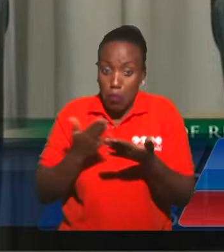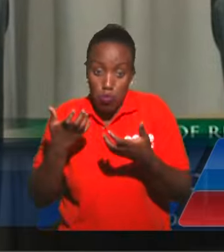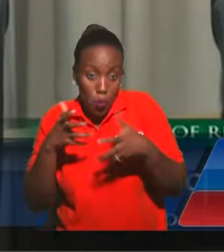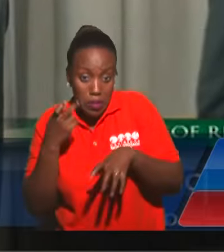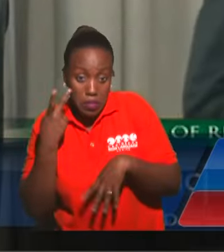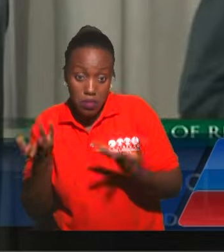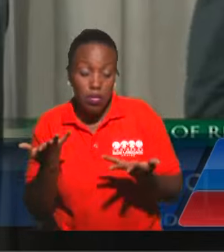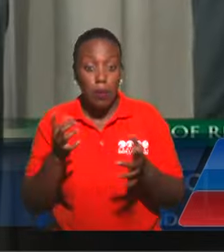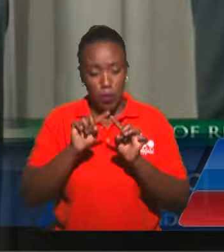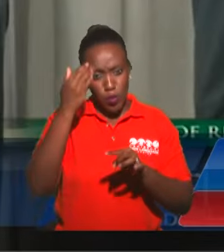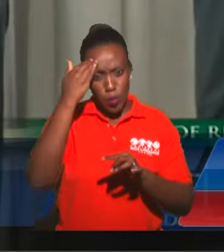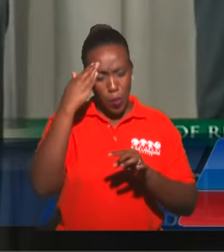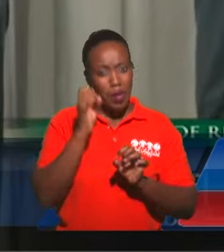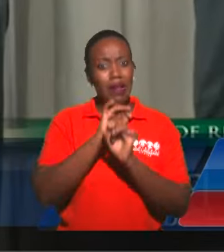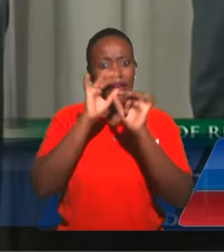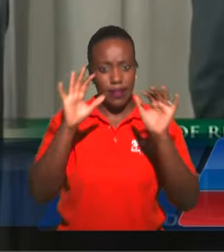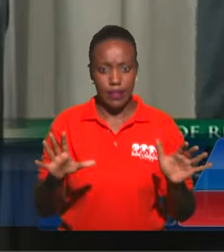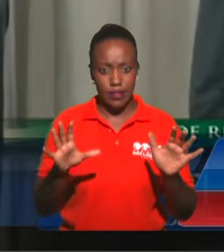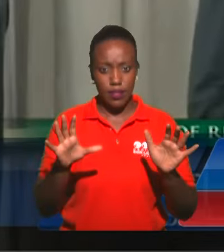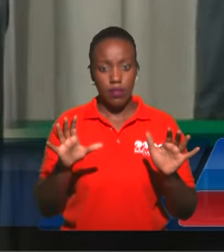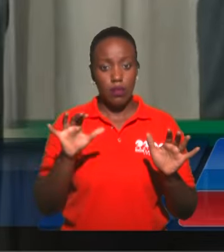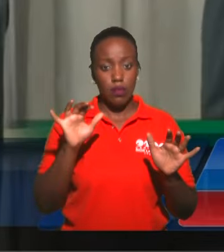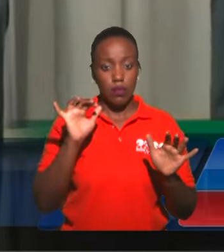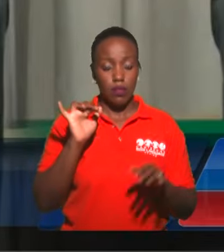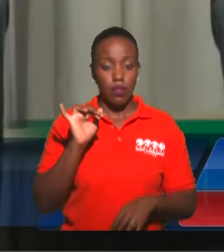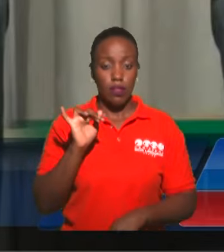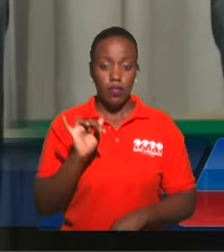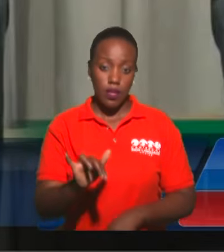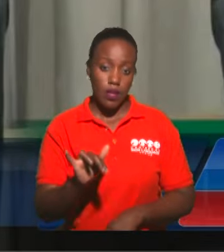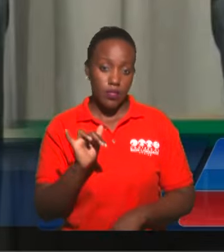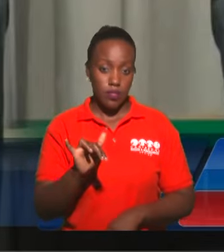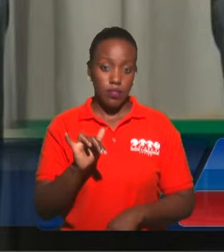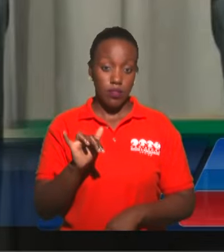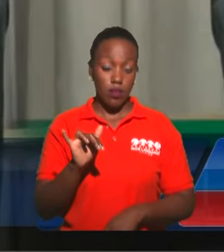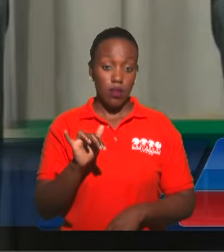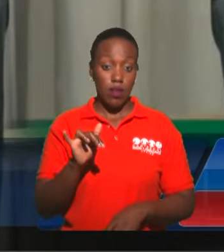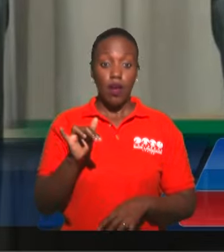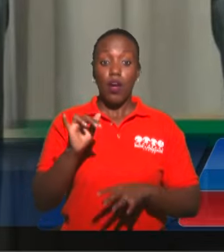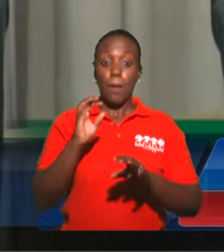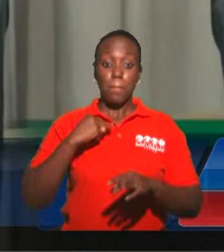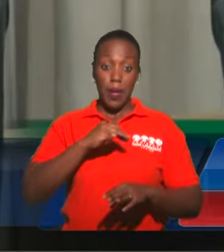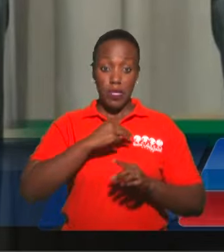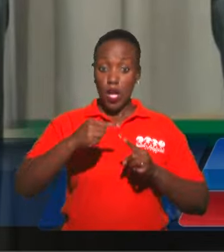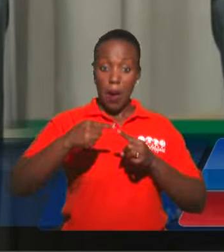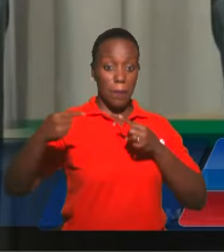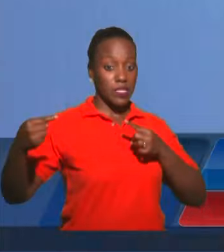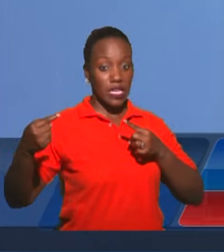not the position of the members opposite.